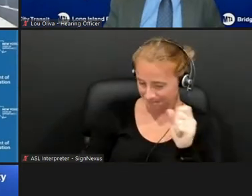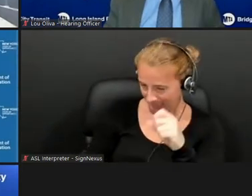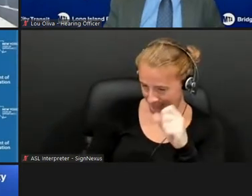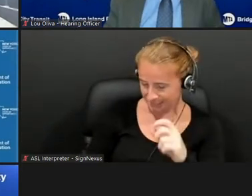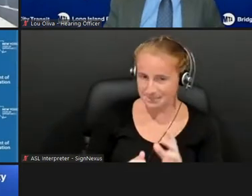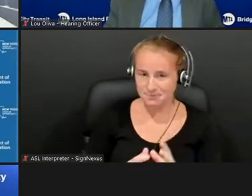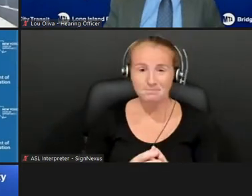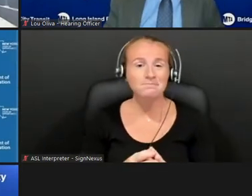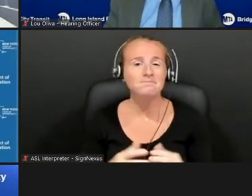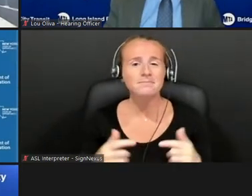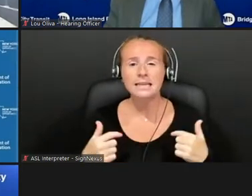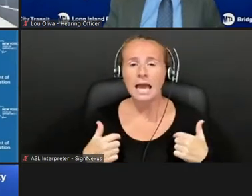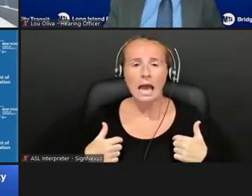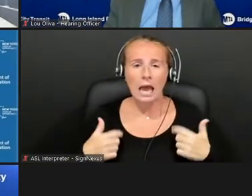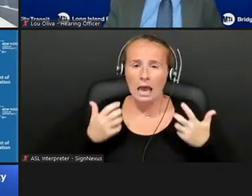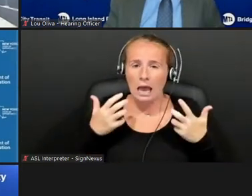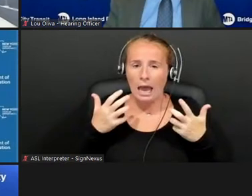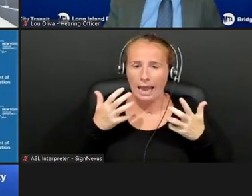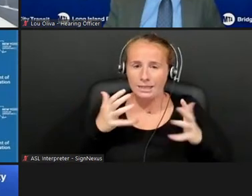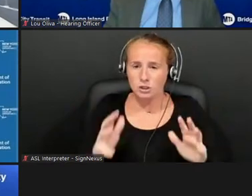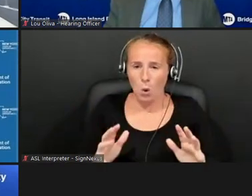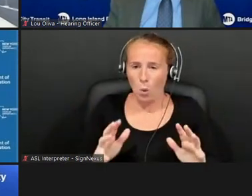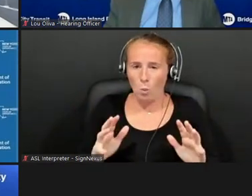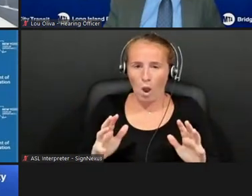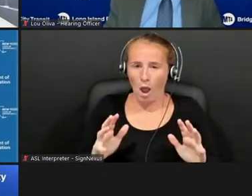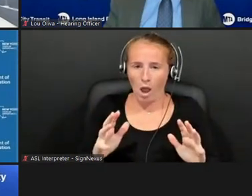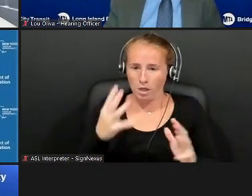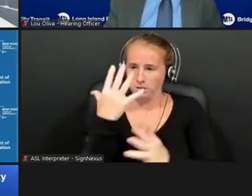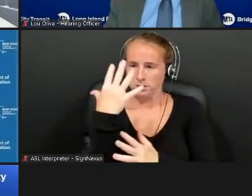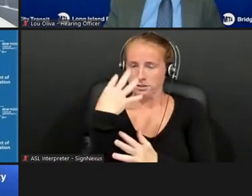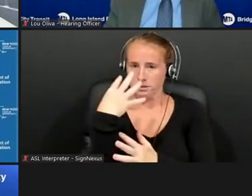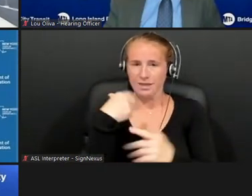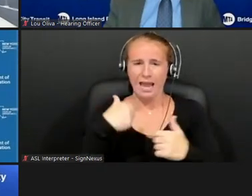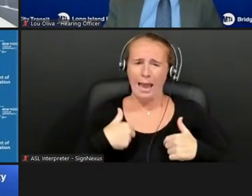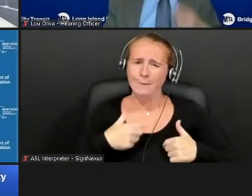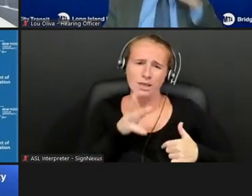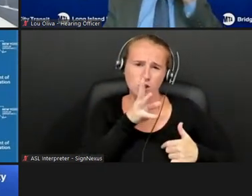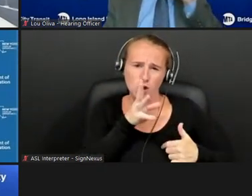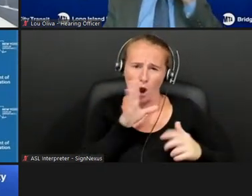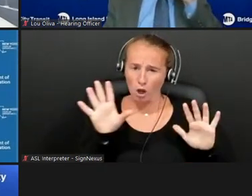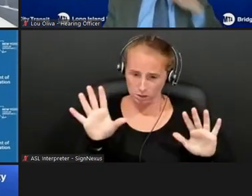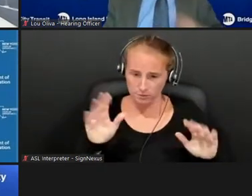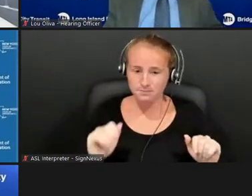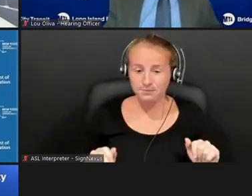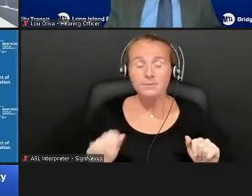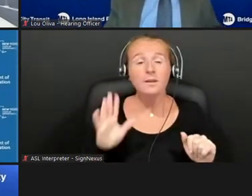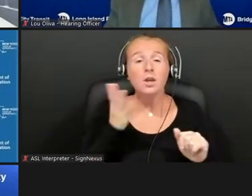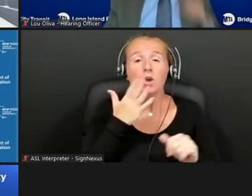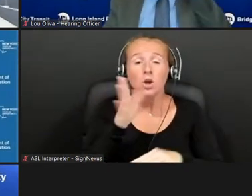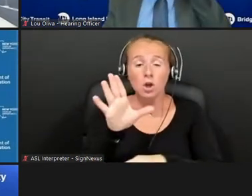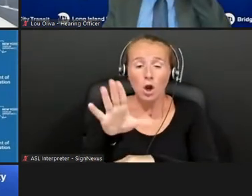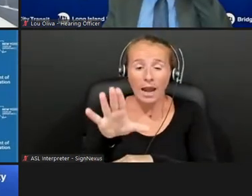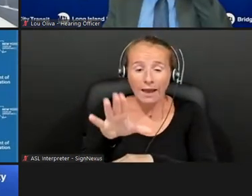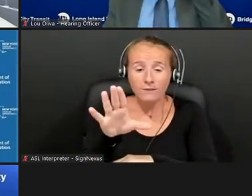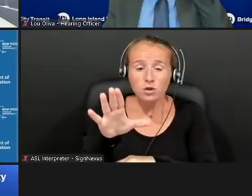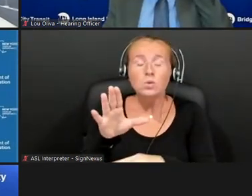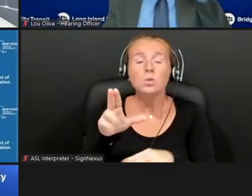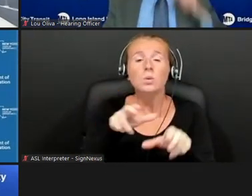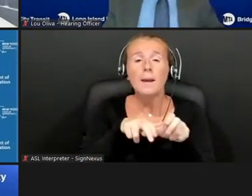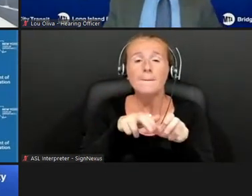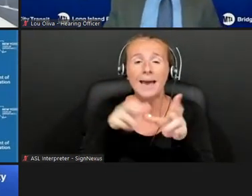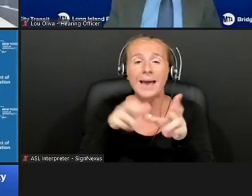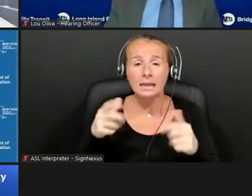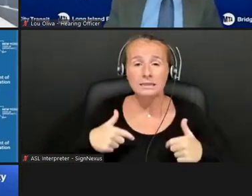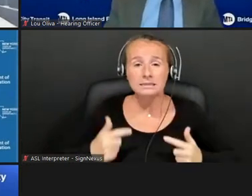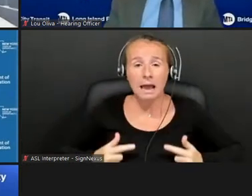I do not want to be on speaker on non-video I'm just going to speak um so good afternoon MTA panelists I live